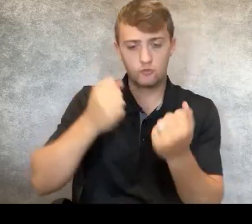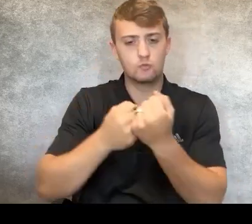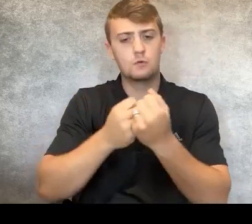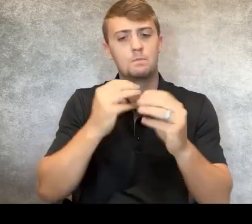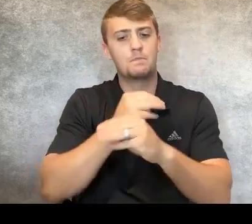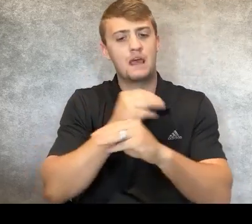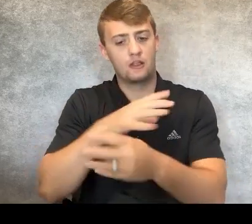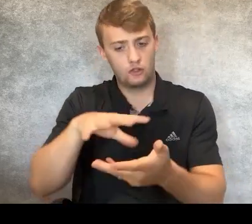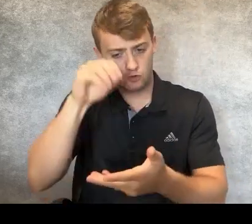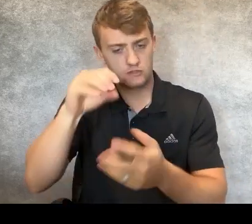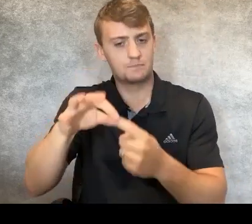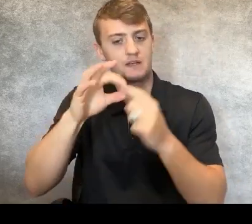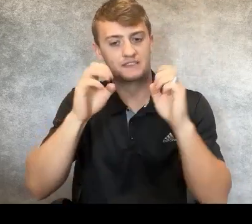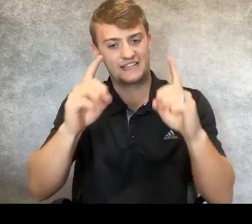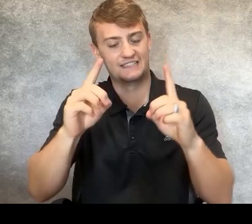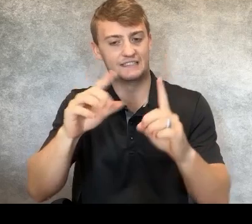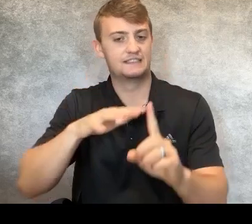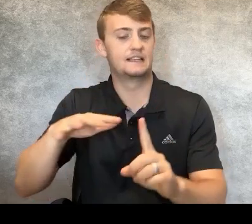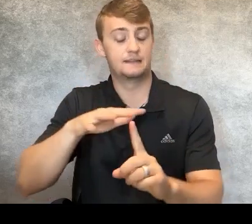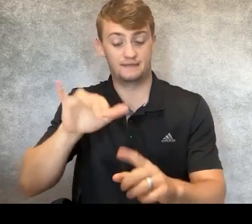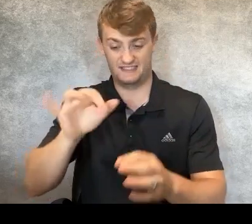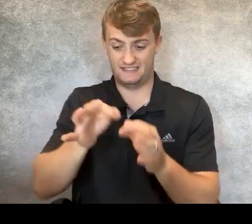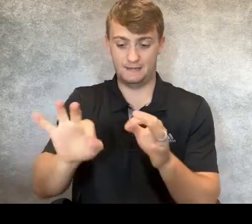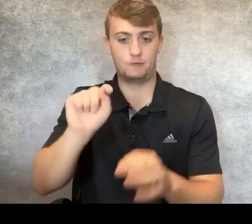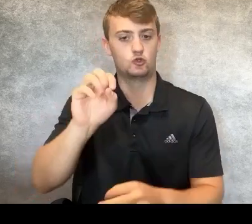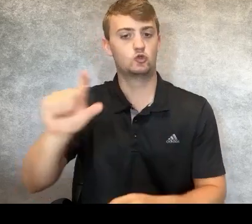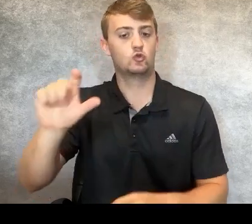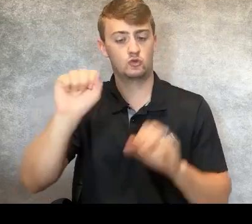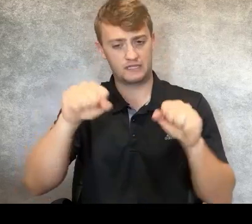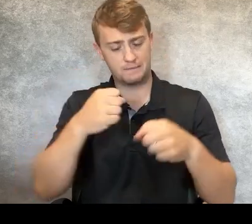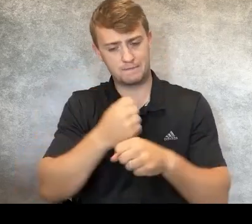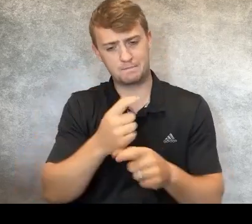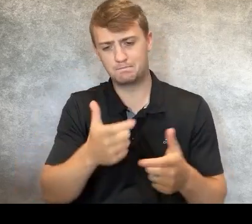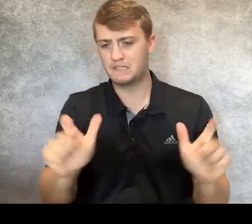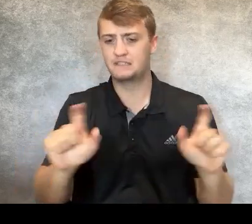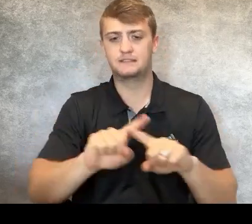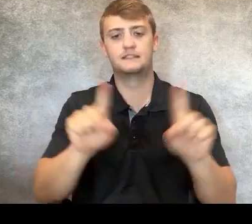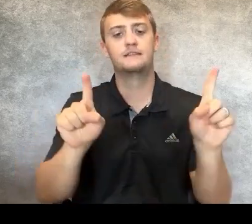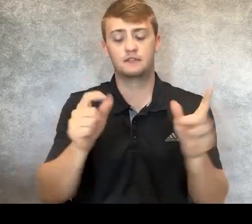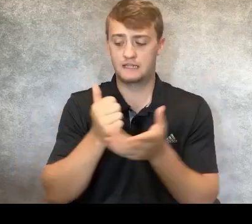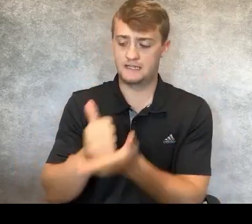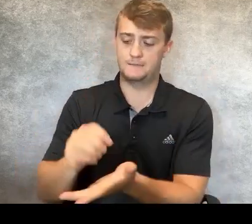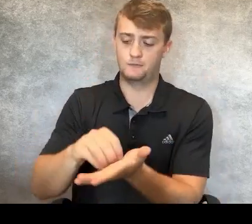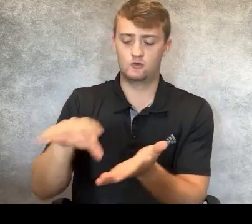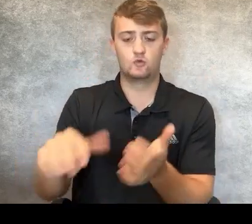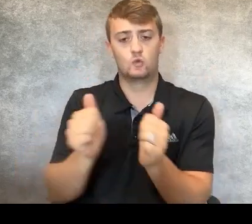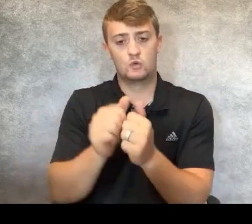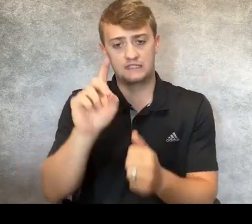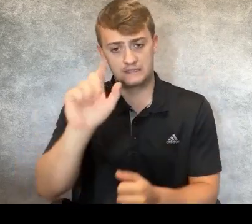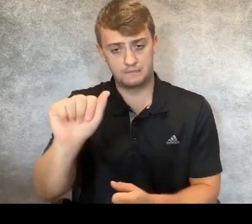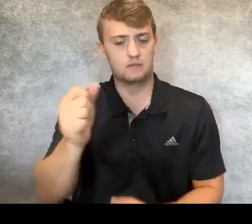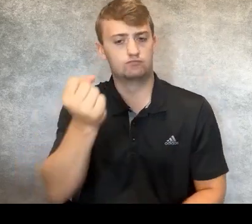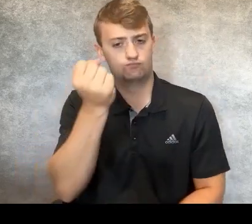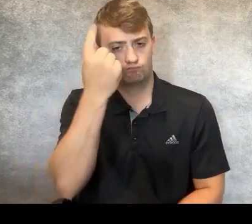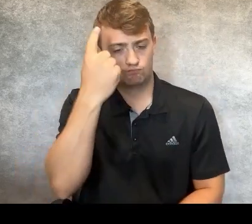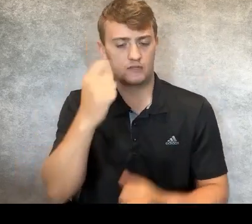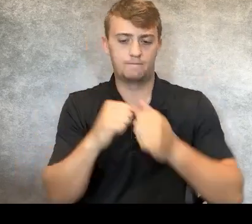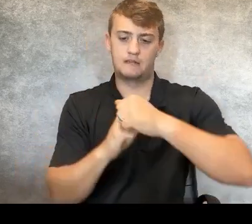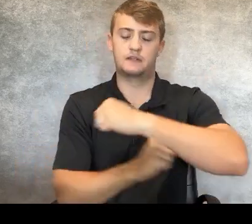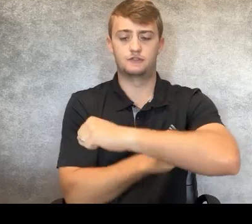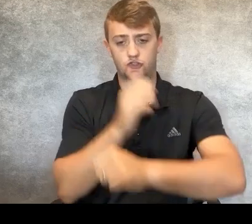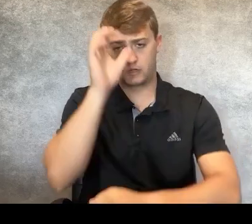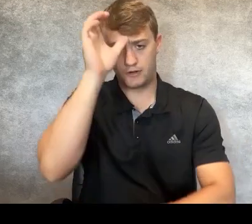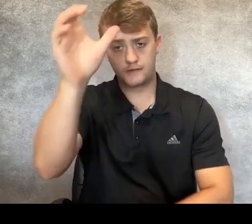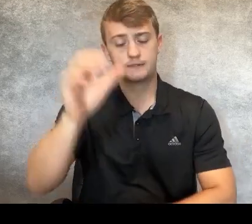support math learning in special education settings. These simple tools can make a big difference in helping students with disabilities